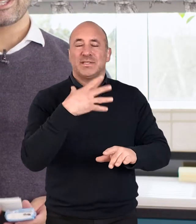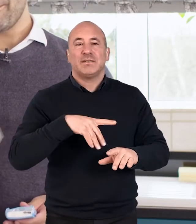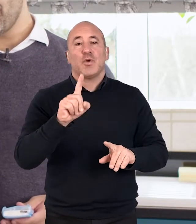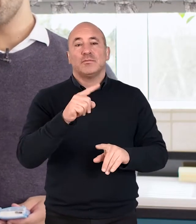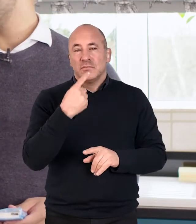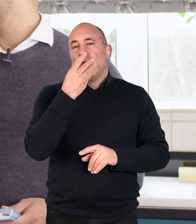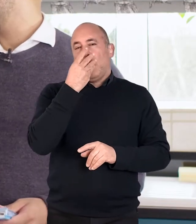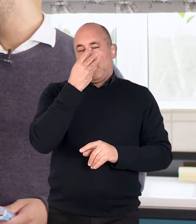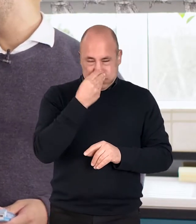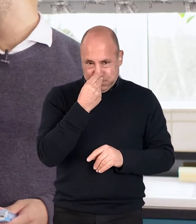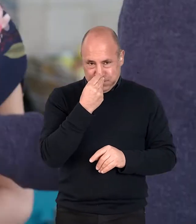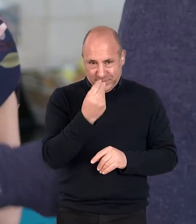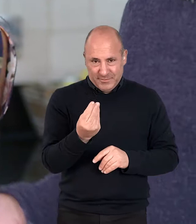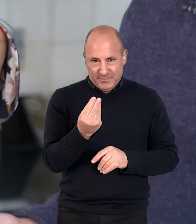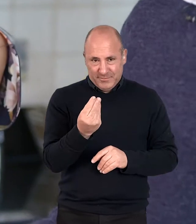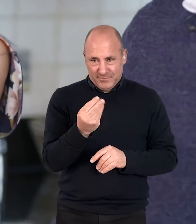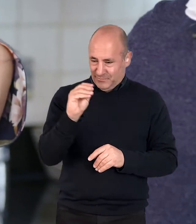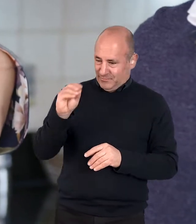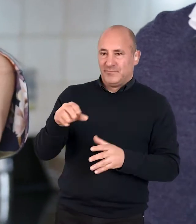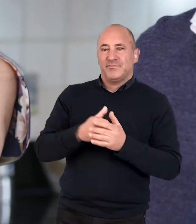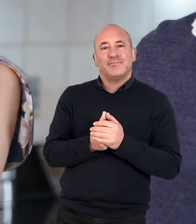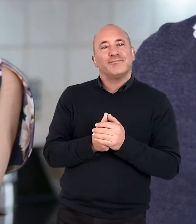the test, blow your nose into a tissue